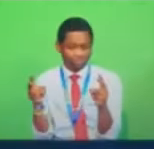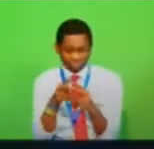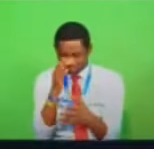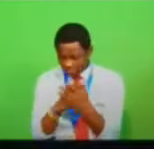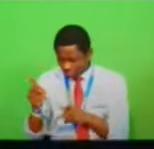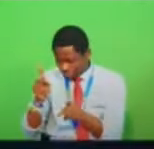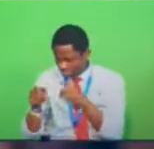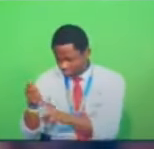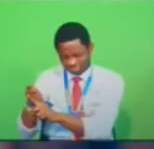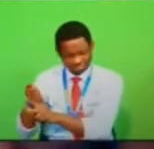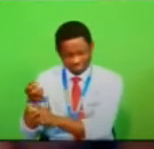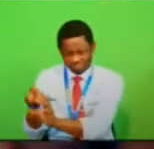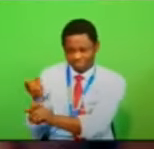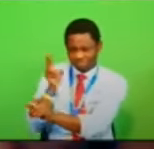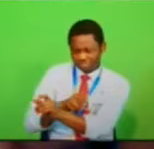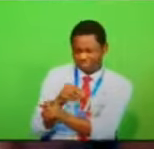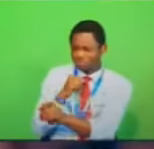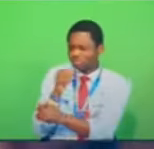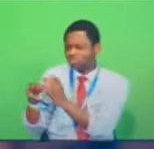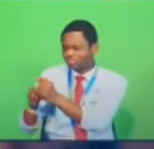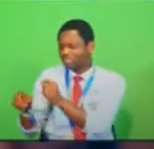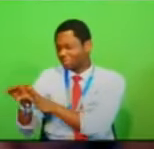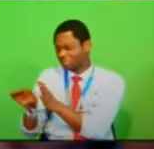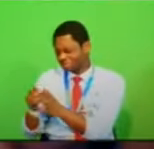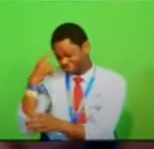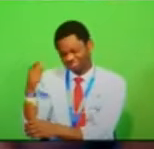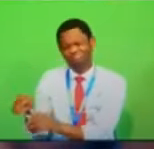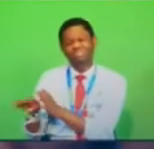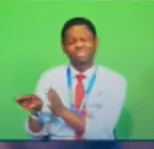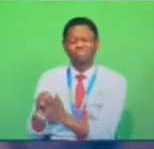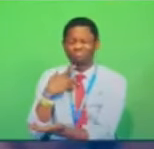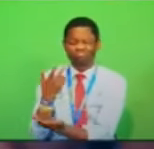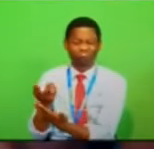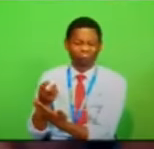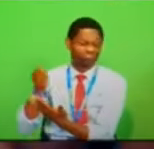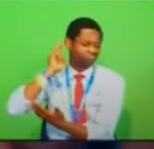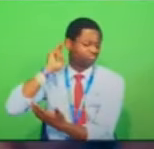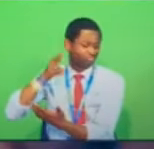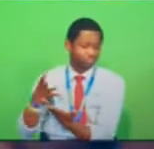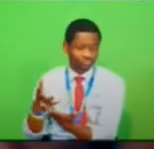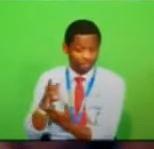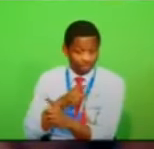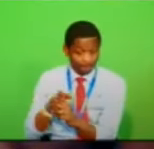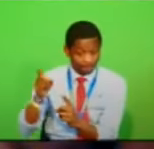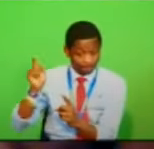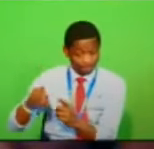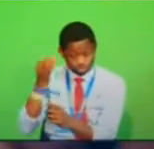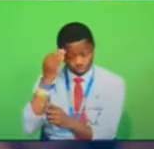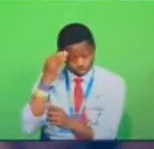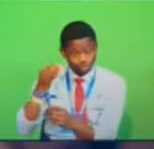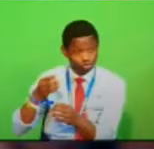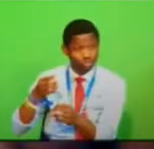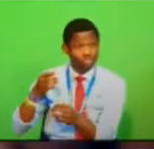people withdraw their trust from the scriptures thinking that it no longer applies to us. I want you to take note of this